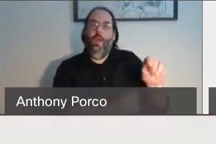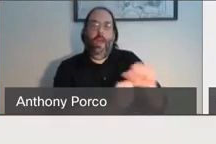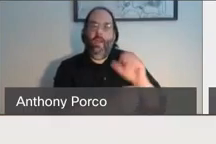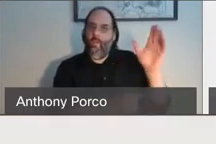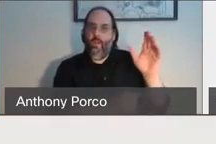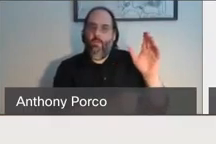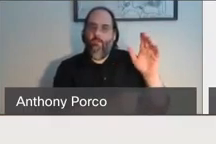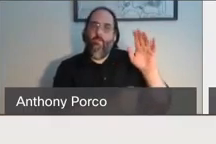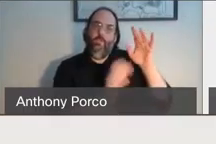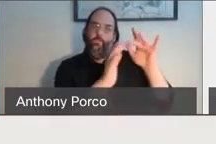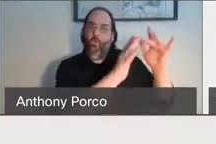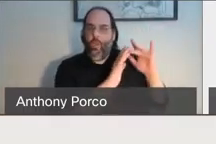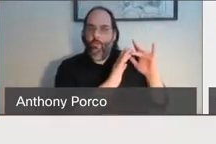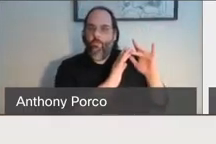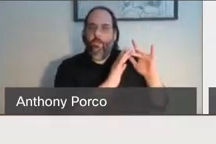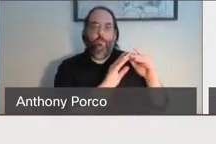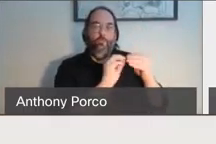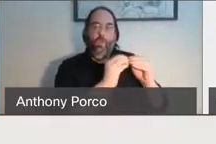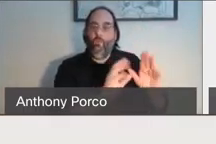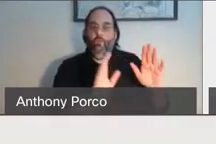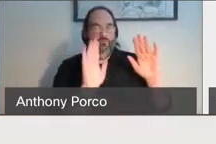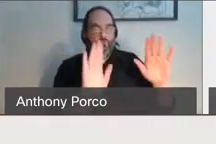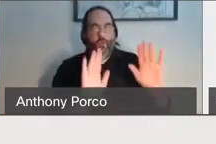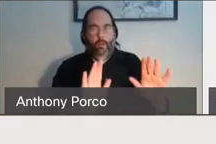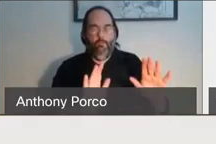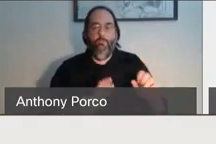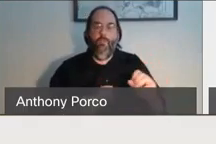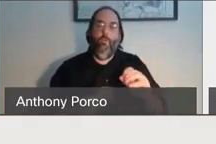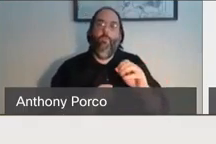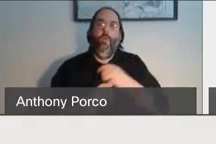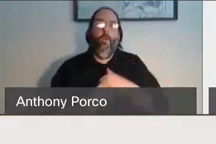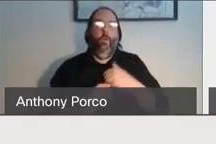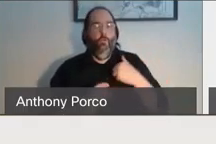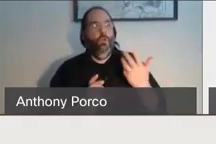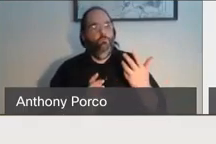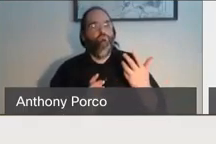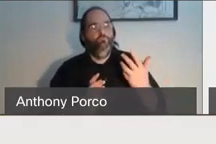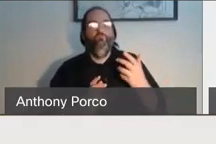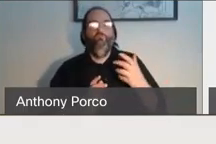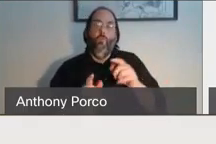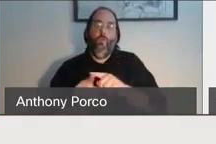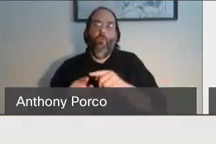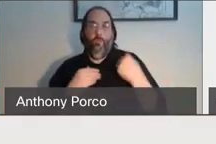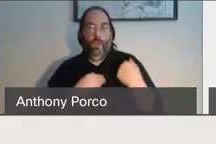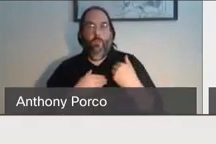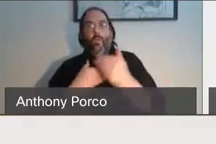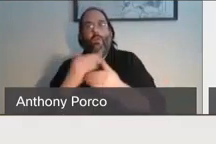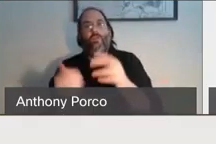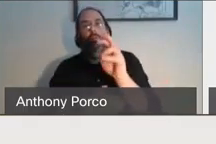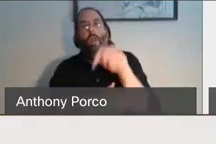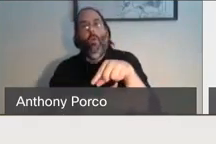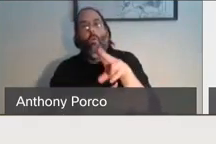very happy with these numbers. And also we are responsible for processing requisitions.